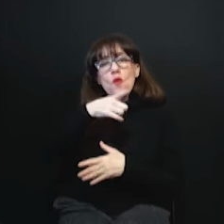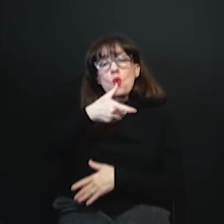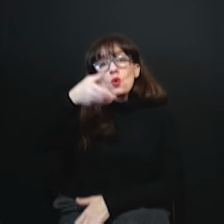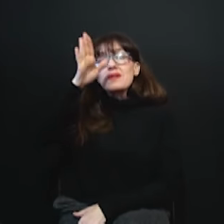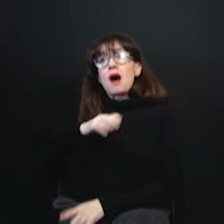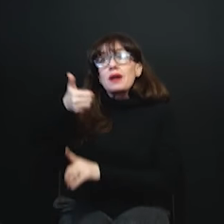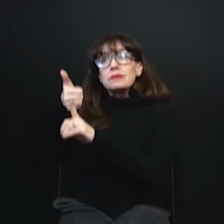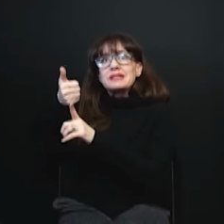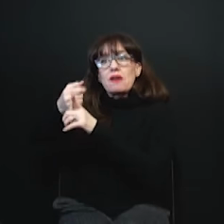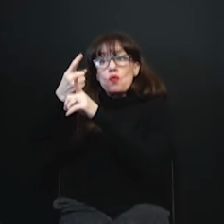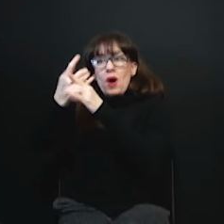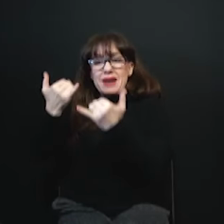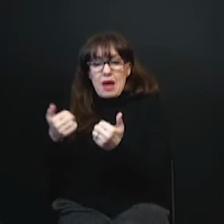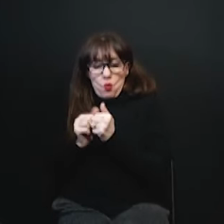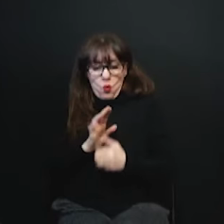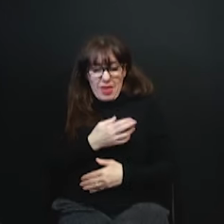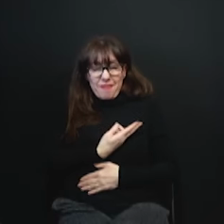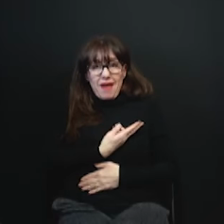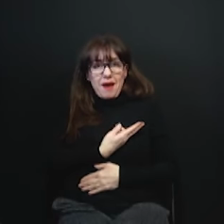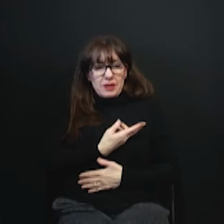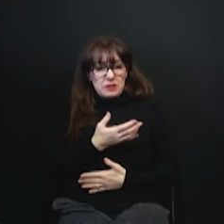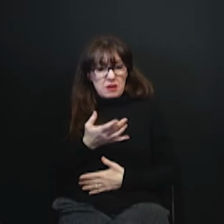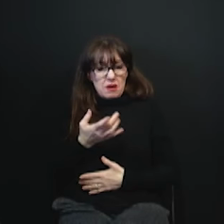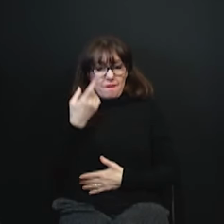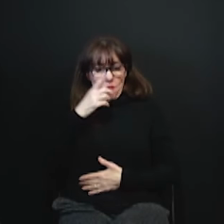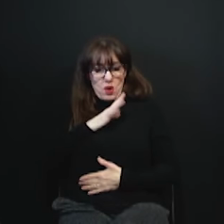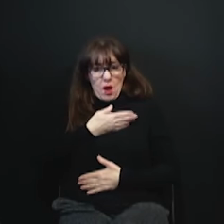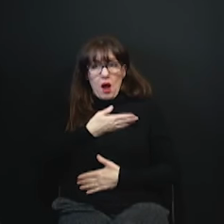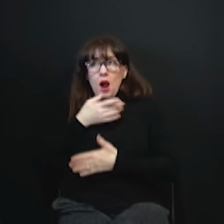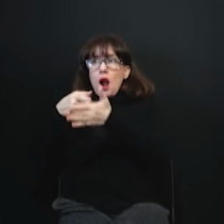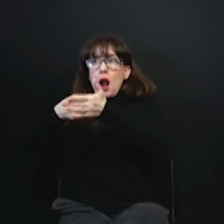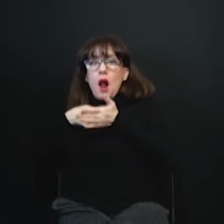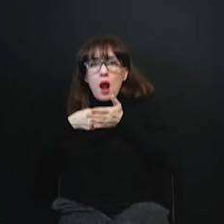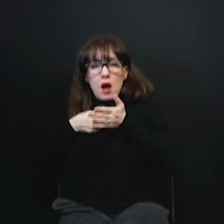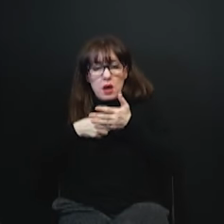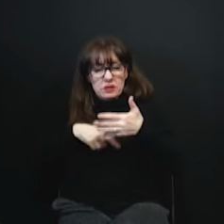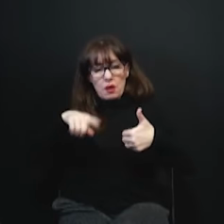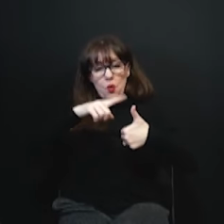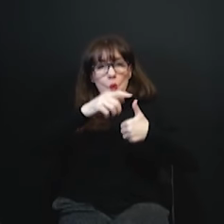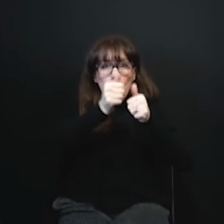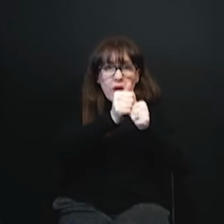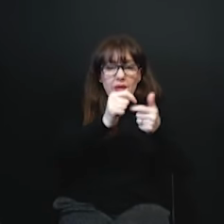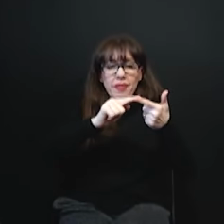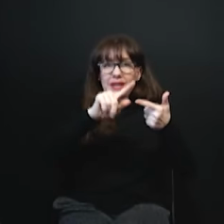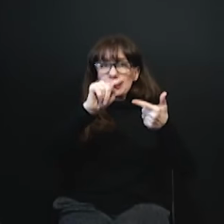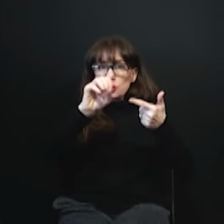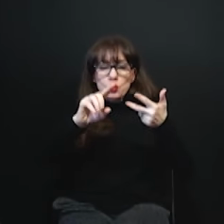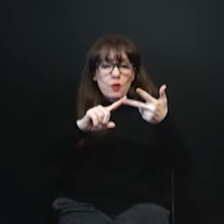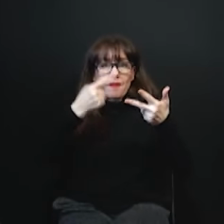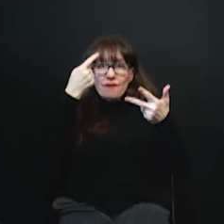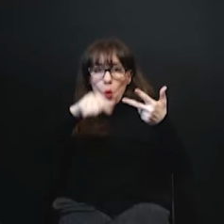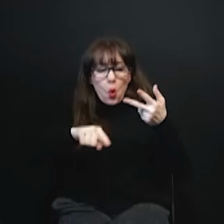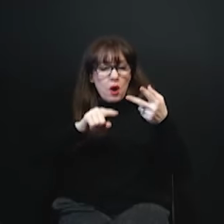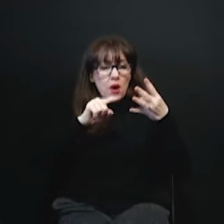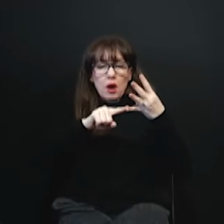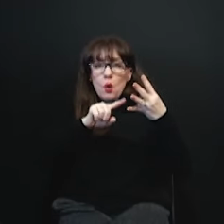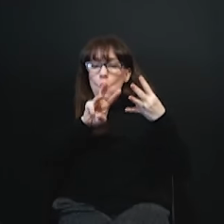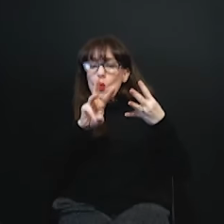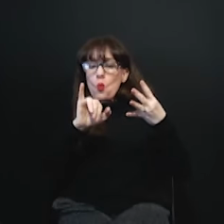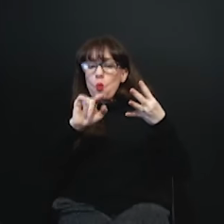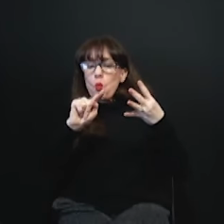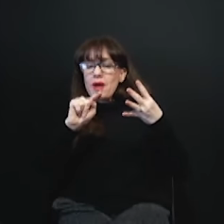now with us, to us, for us, and within us. And